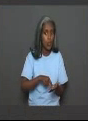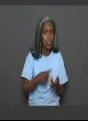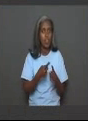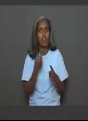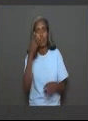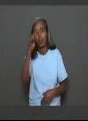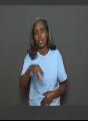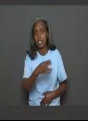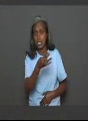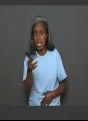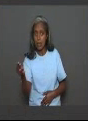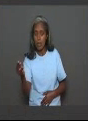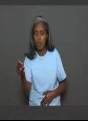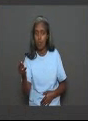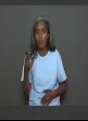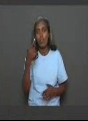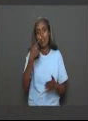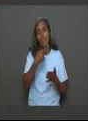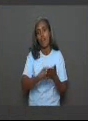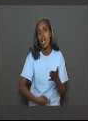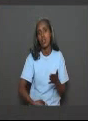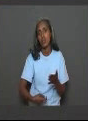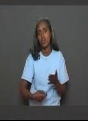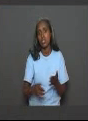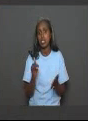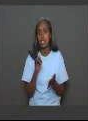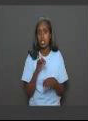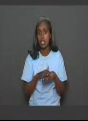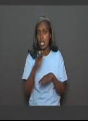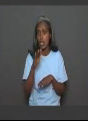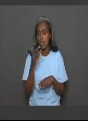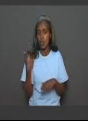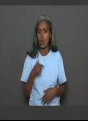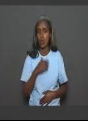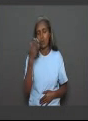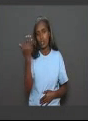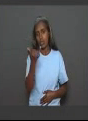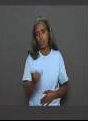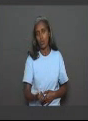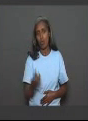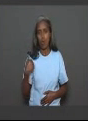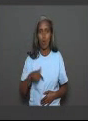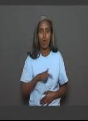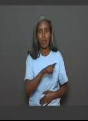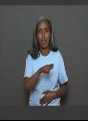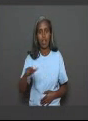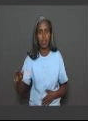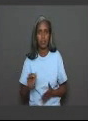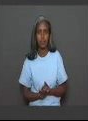point from the table of values, then we draw our line.